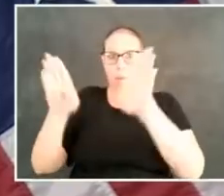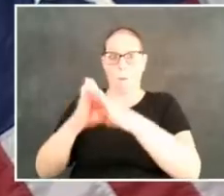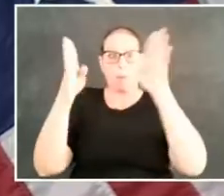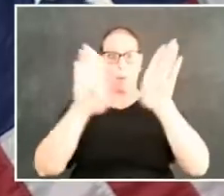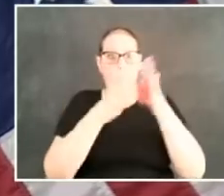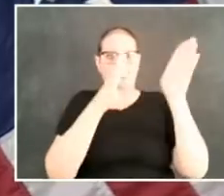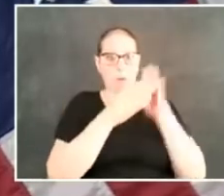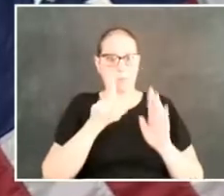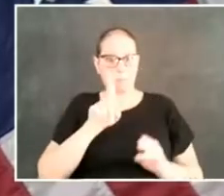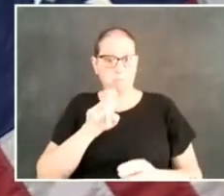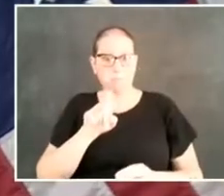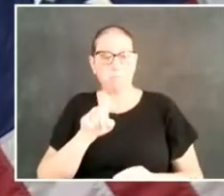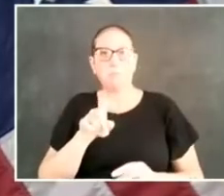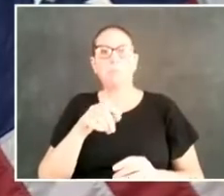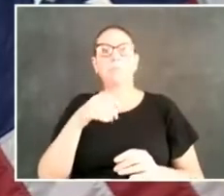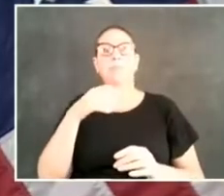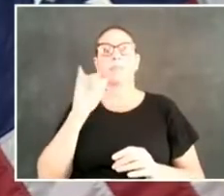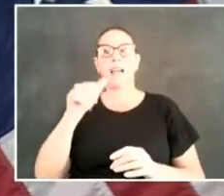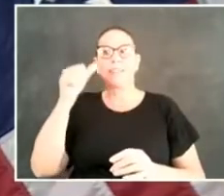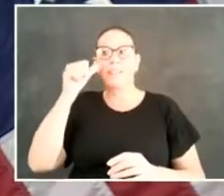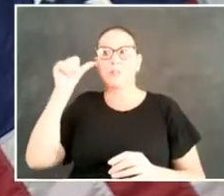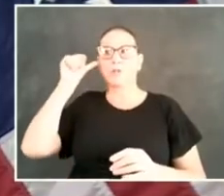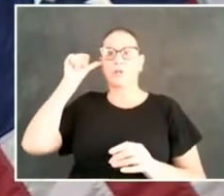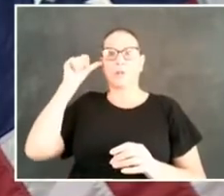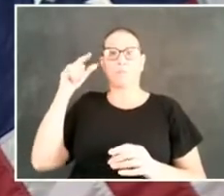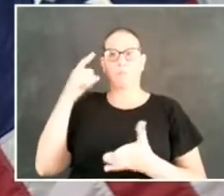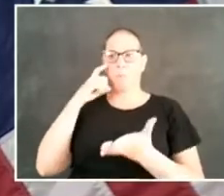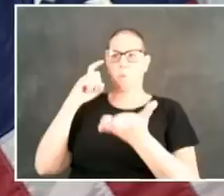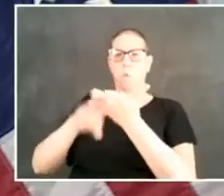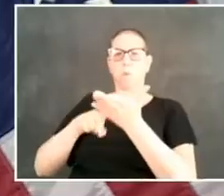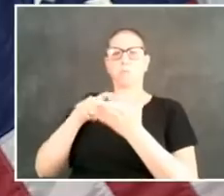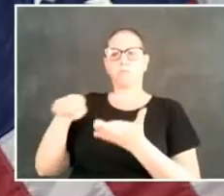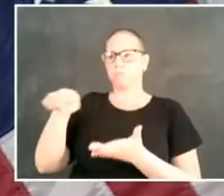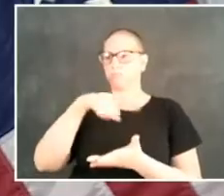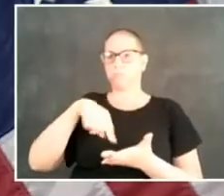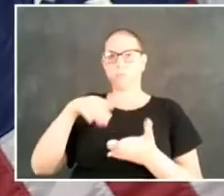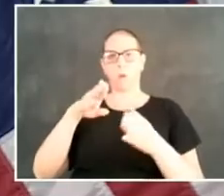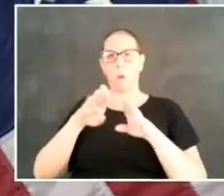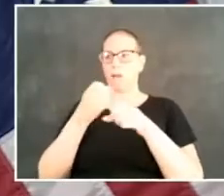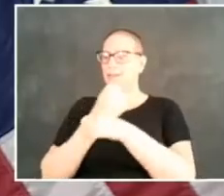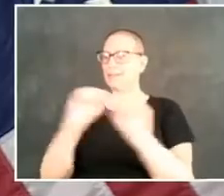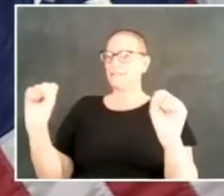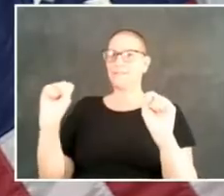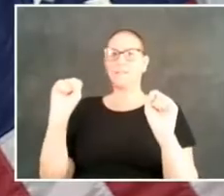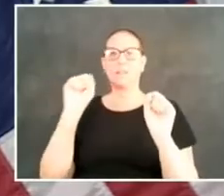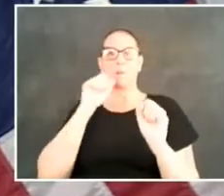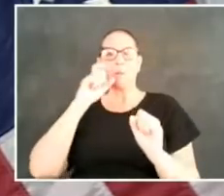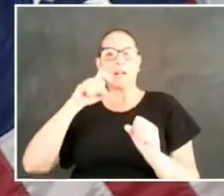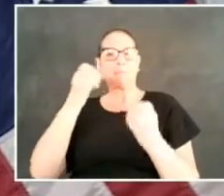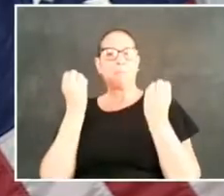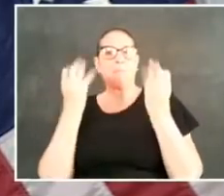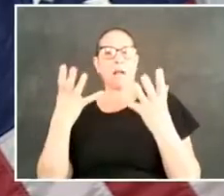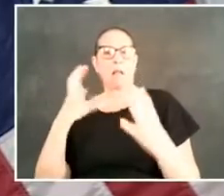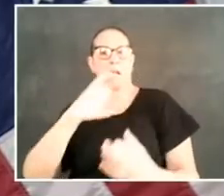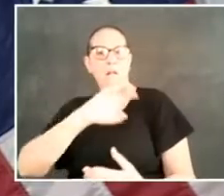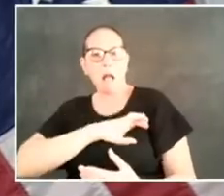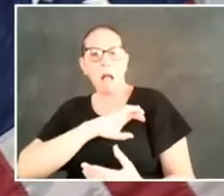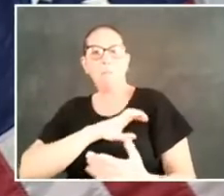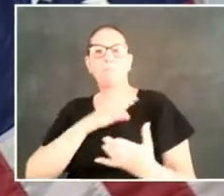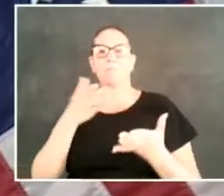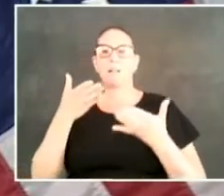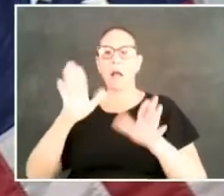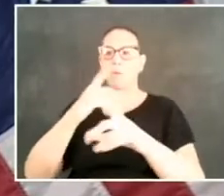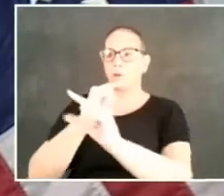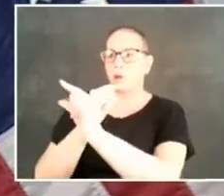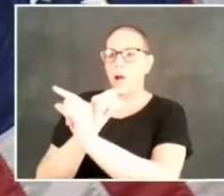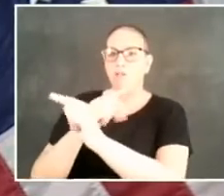needed to safely create the space for the public. Now, we talked to DOT Commissioner Trottenberg on Prospect Park West, who said